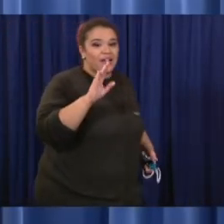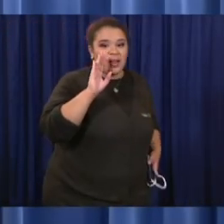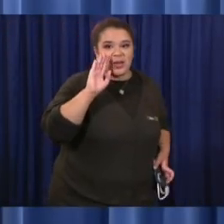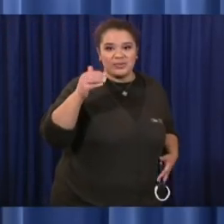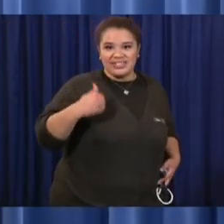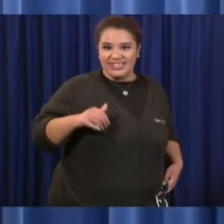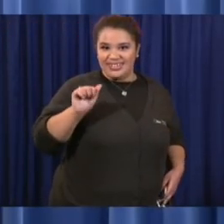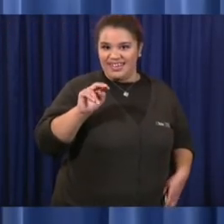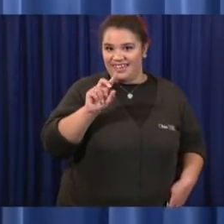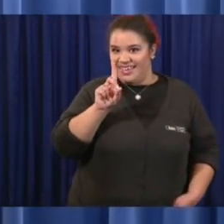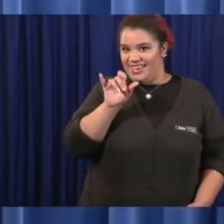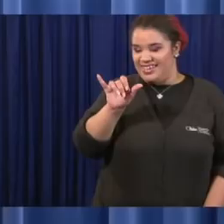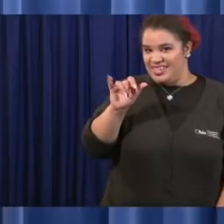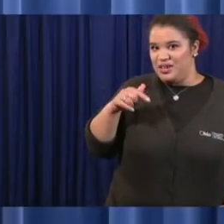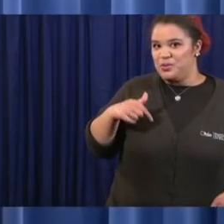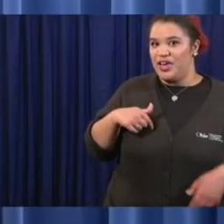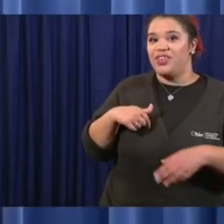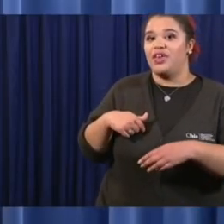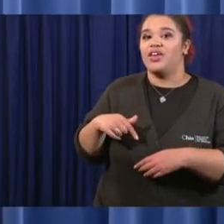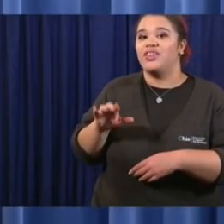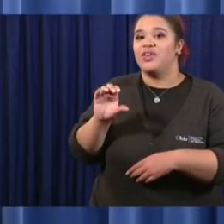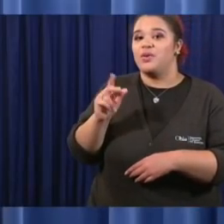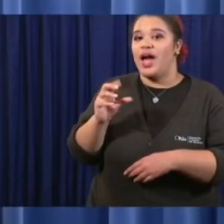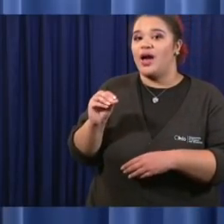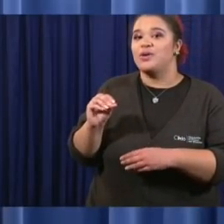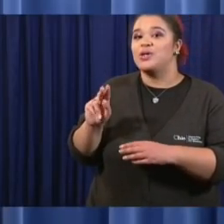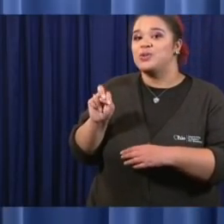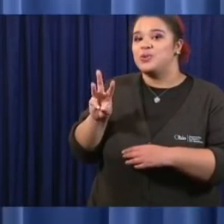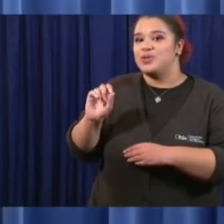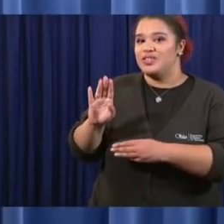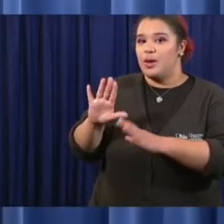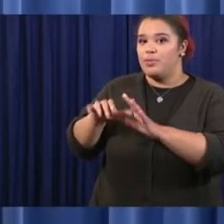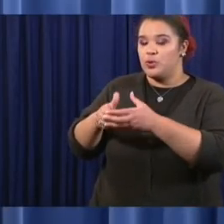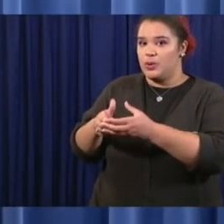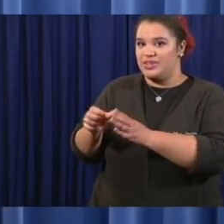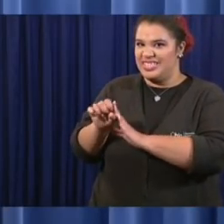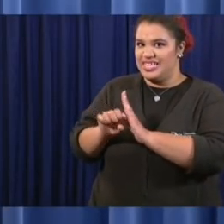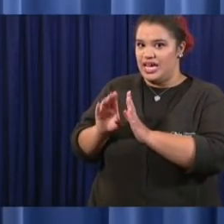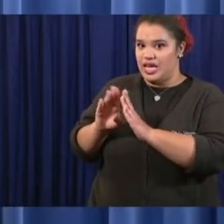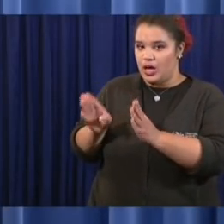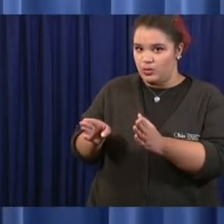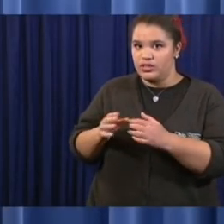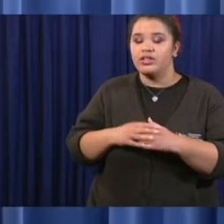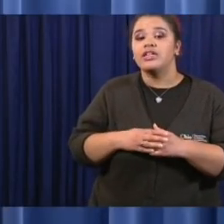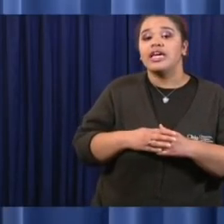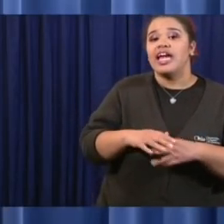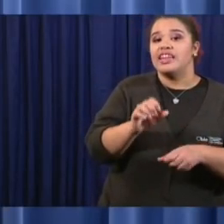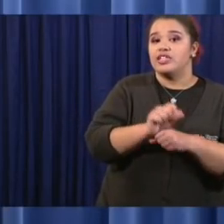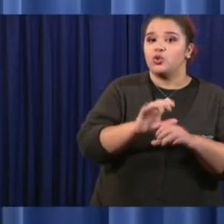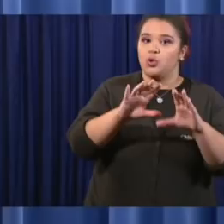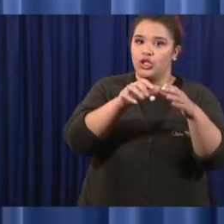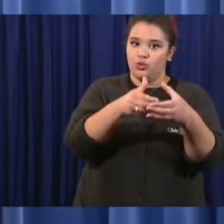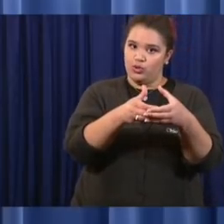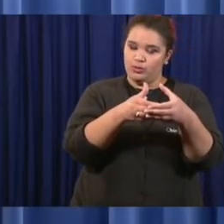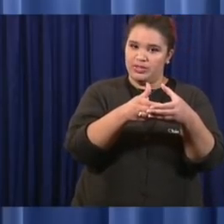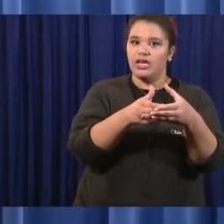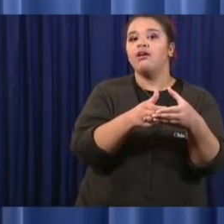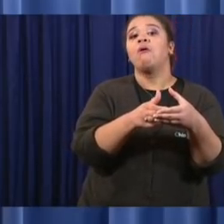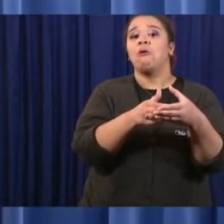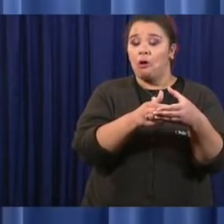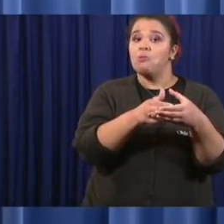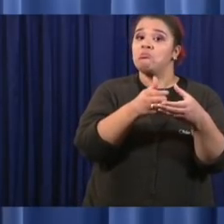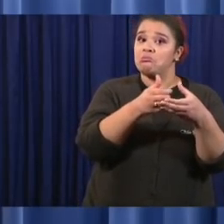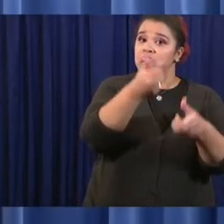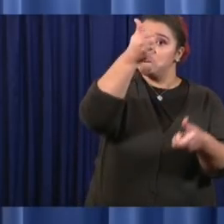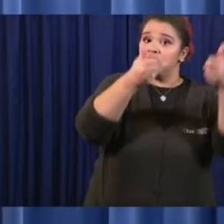If there were no lower level employees in these working groups, just made up of business owners, what do you